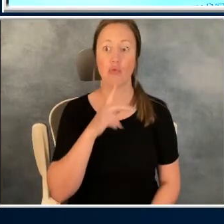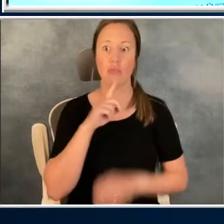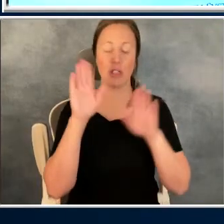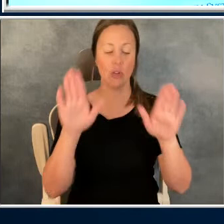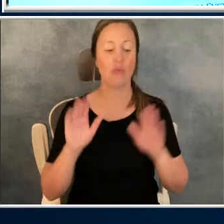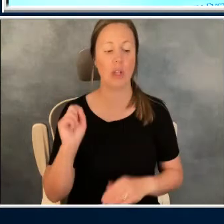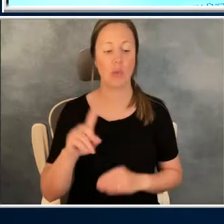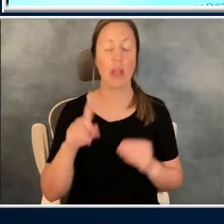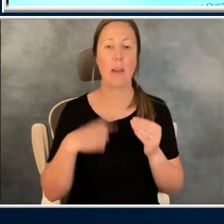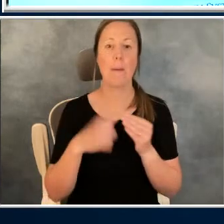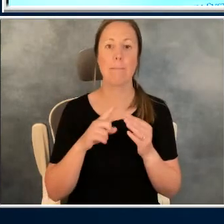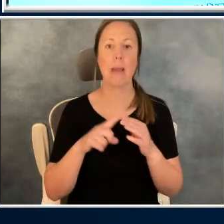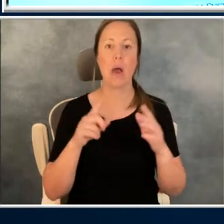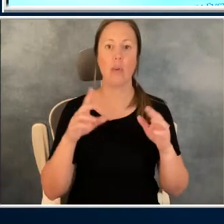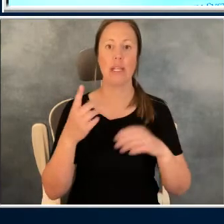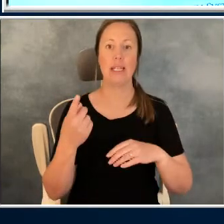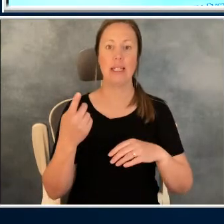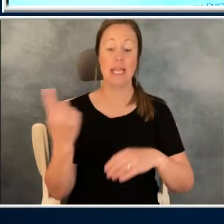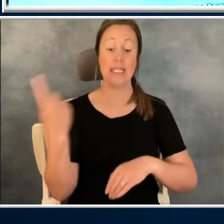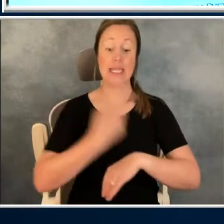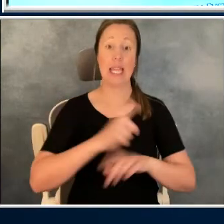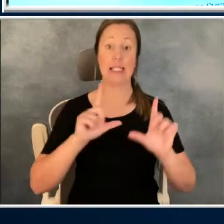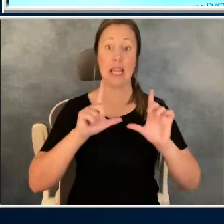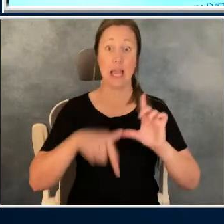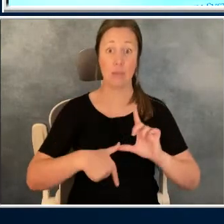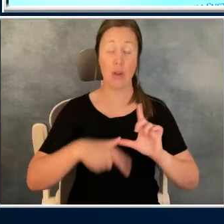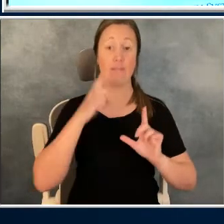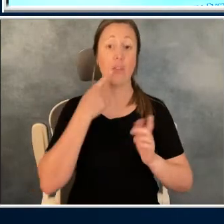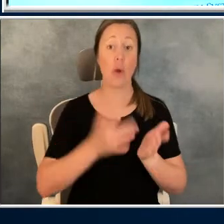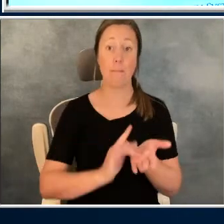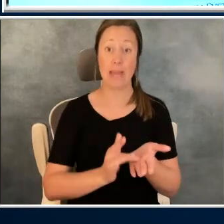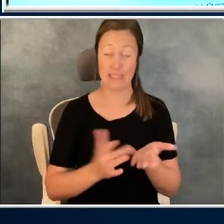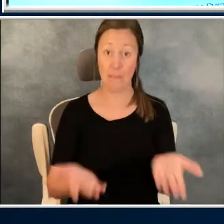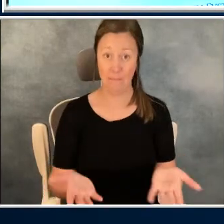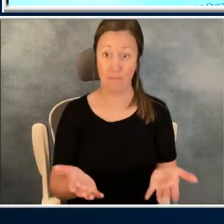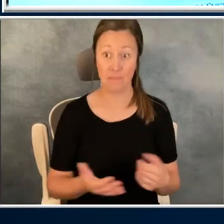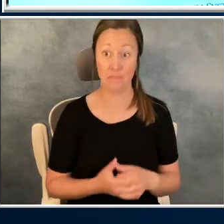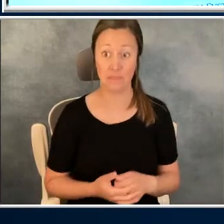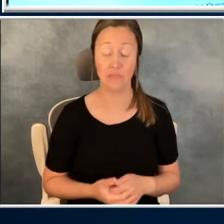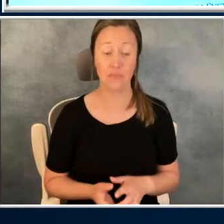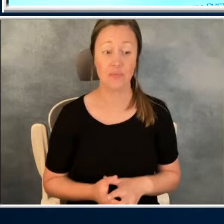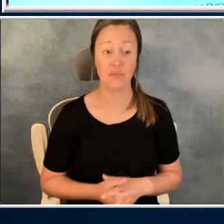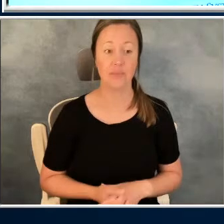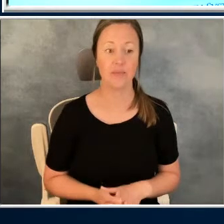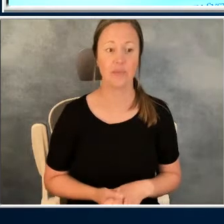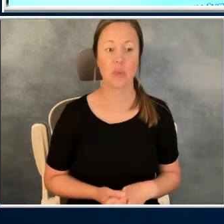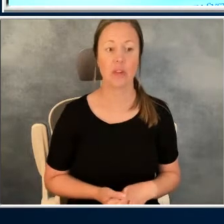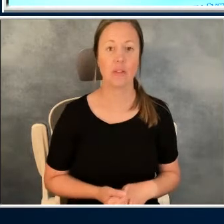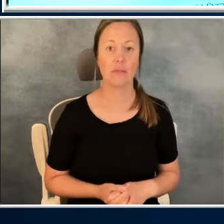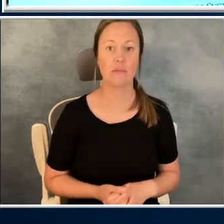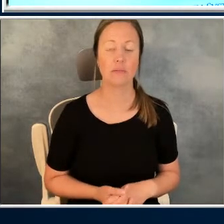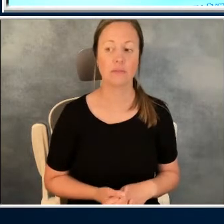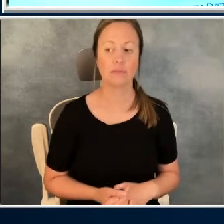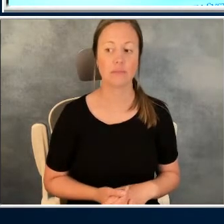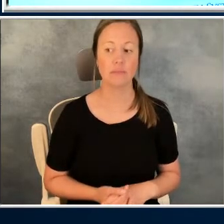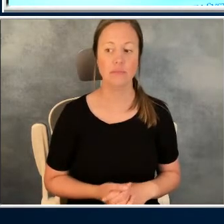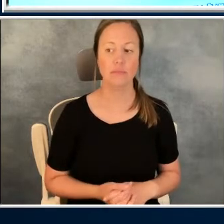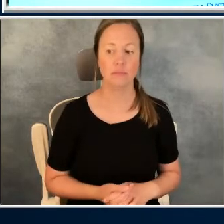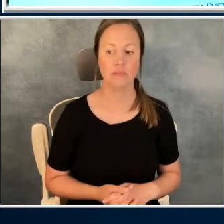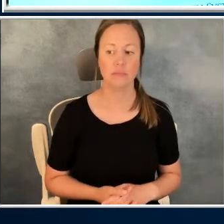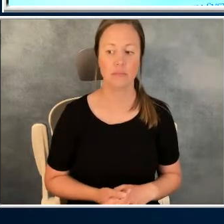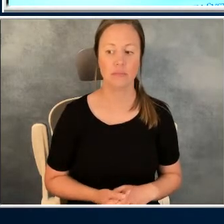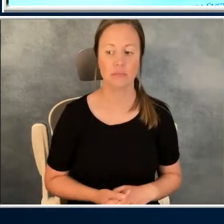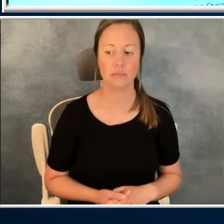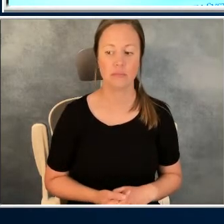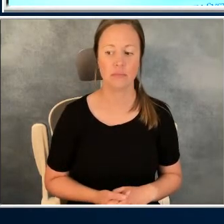expiration dates on medication. Oh, She that wants is to a know. great question. And there's a lot of questions about this, but her question specifically is, do those